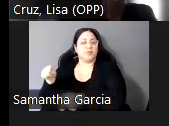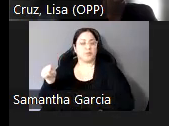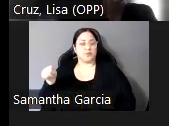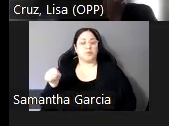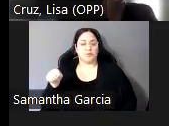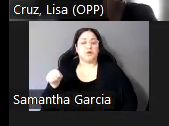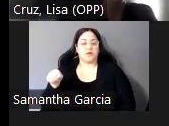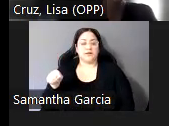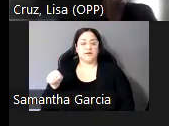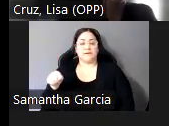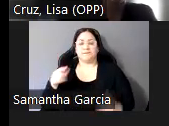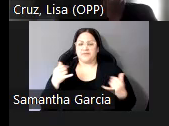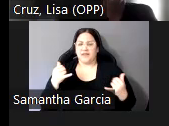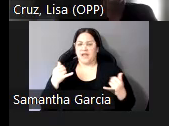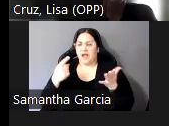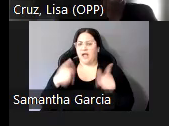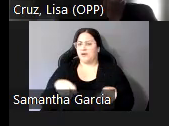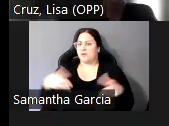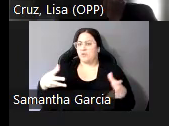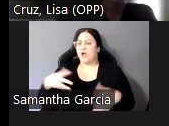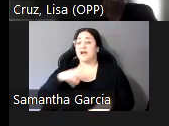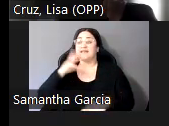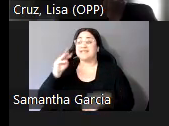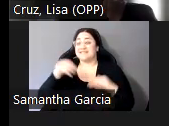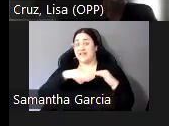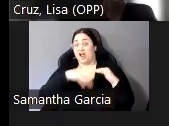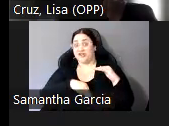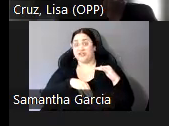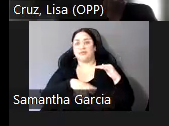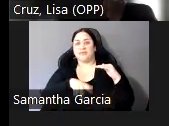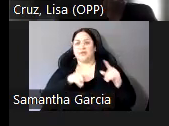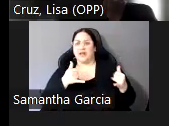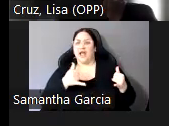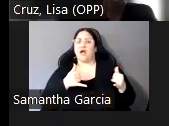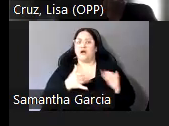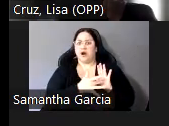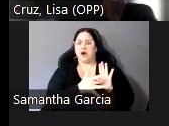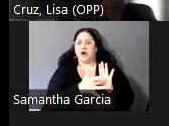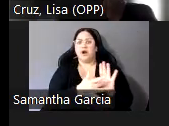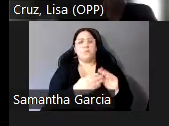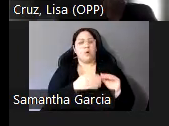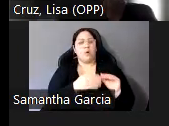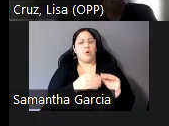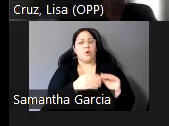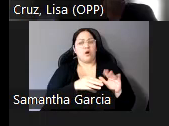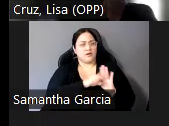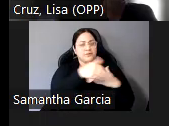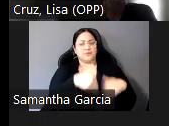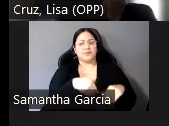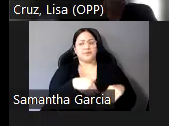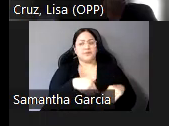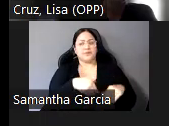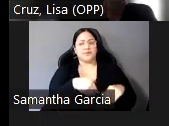with cryptocurrency investment frauds. So how are victims sending money? Now, we know that wire transfer is still the number